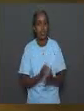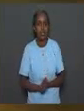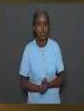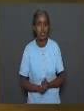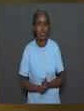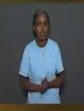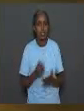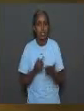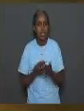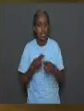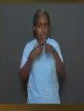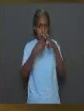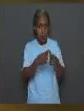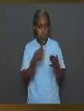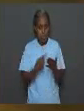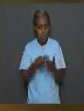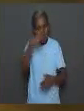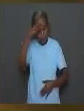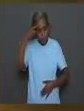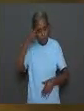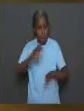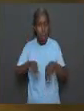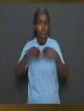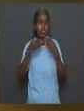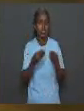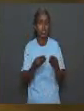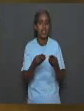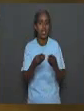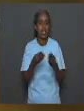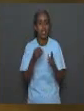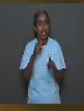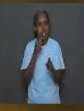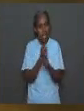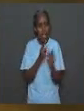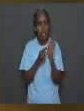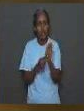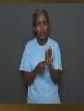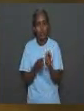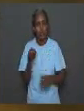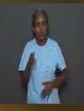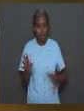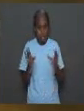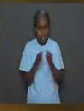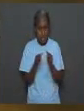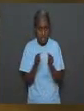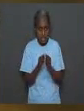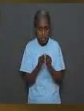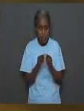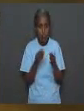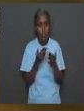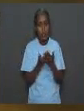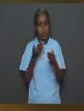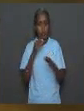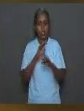It is called this because it gives us an axiom, or a set of